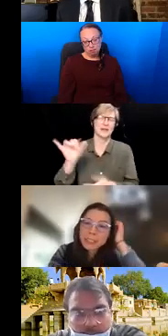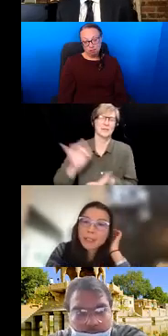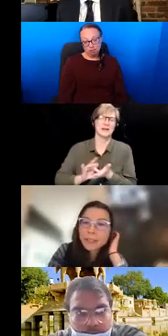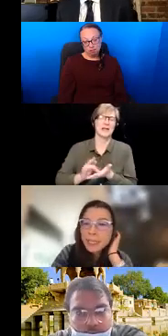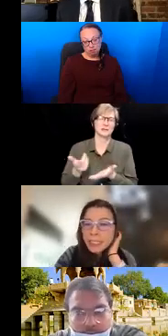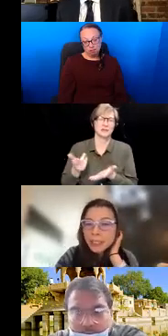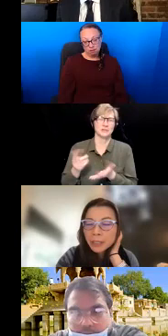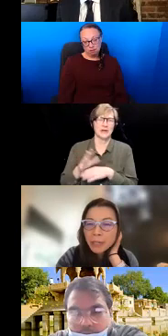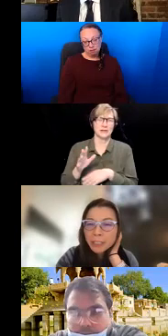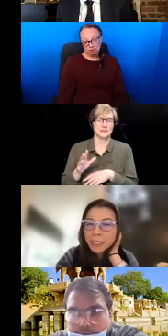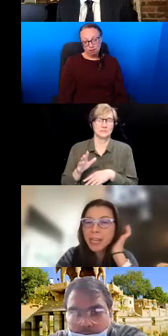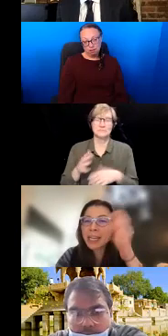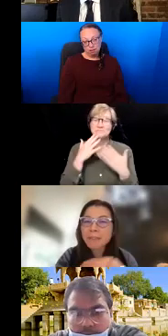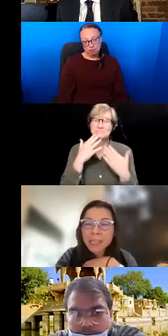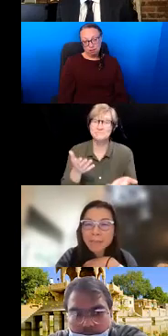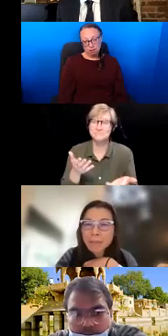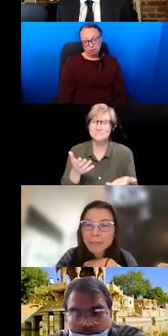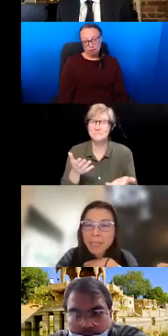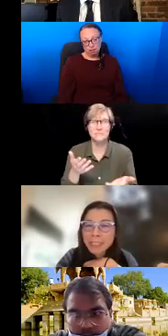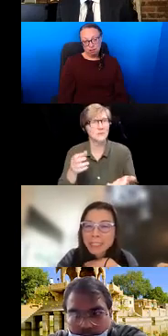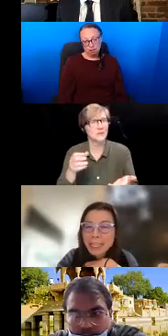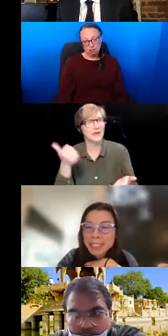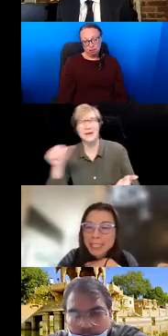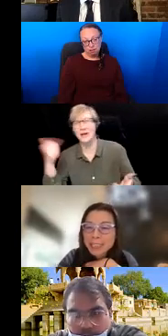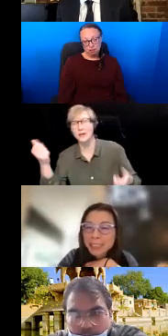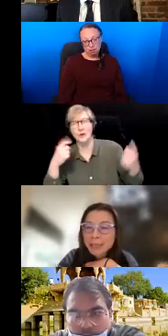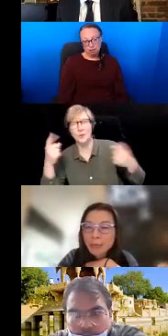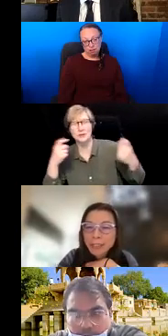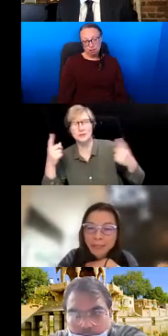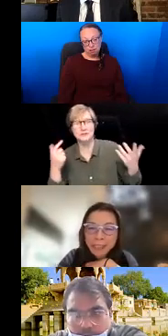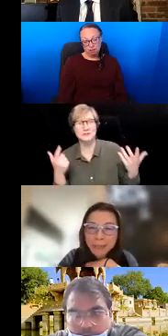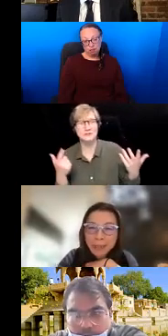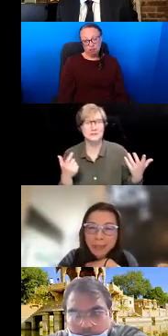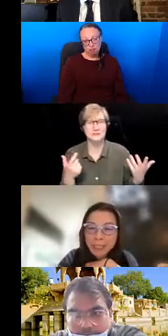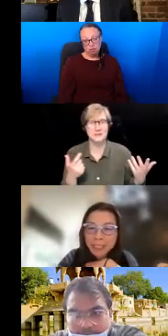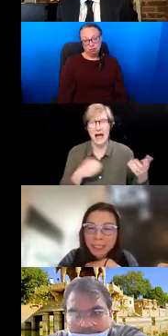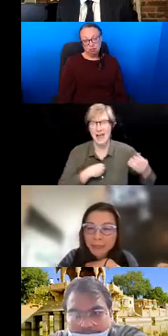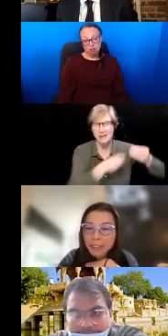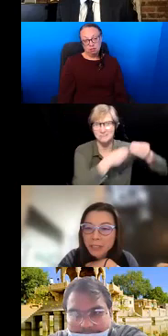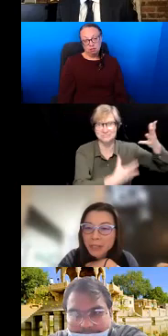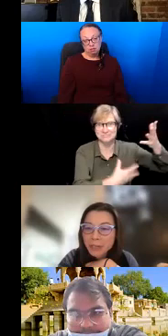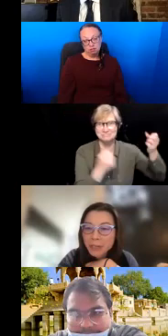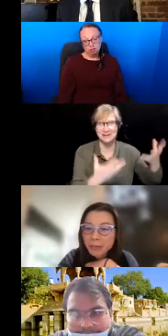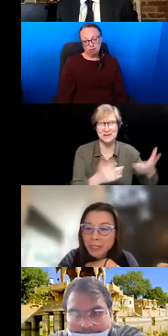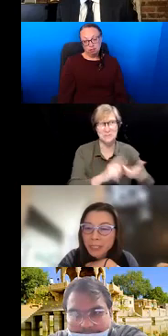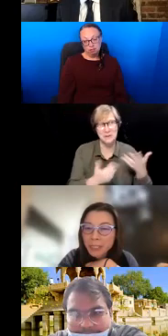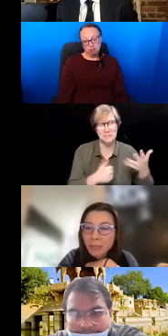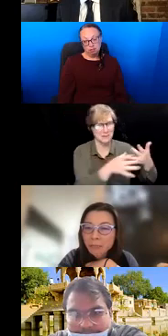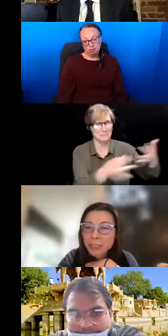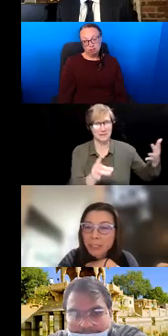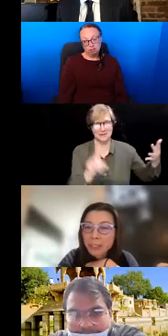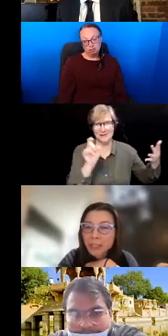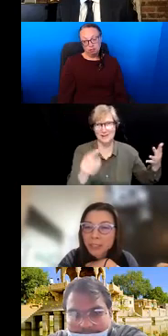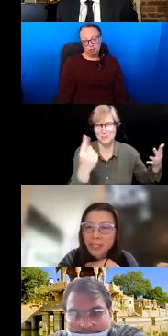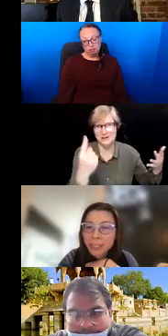Great, thank you. Are there any other questions? I have a lot, but maybe I can just ask at least one of them. If there's no other questions,